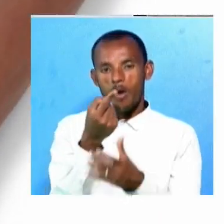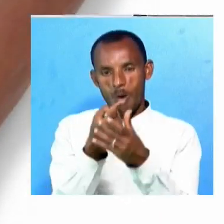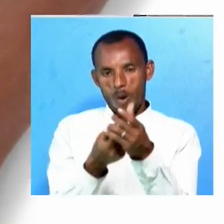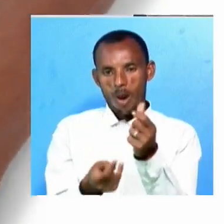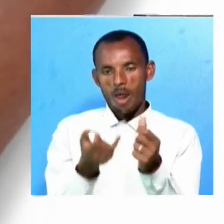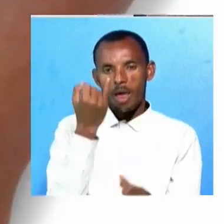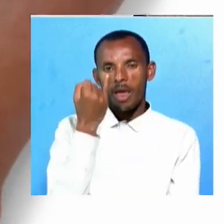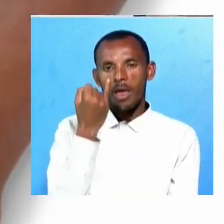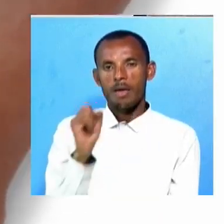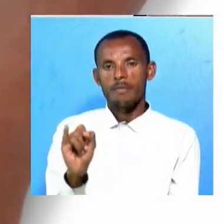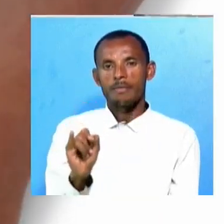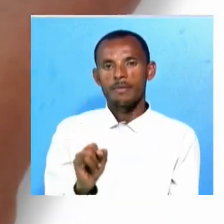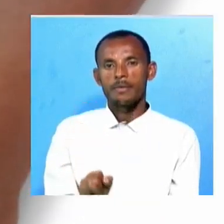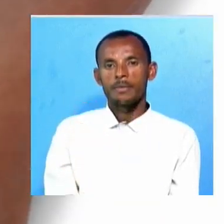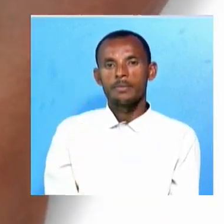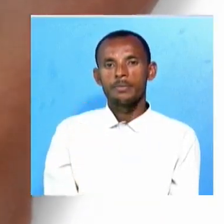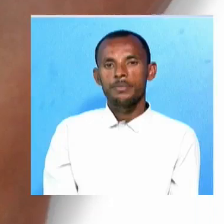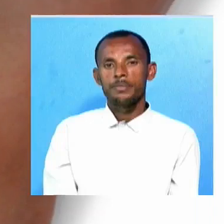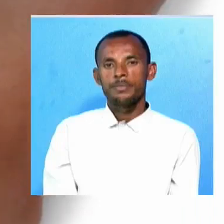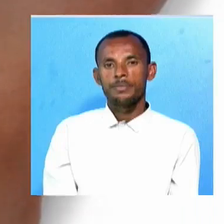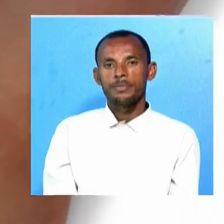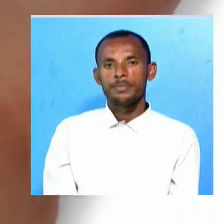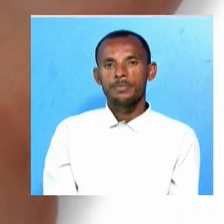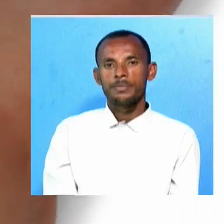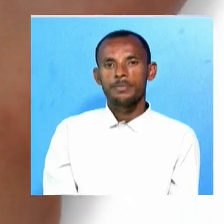only if